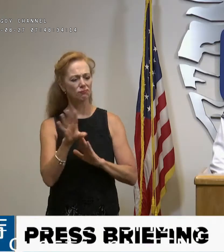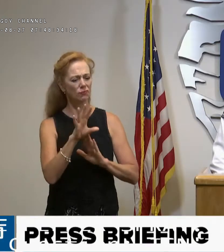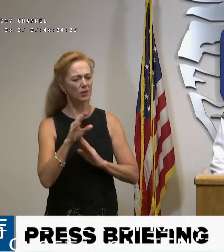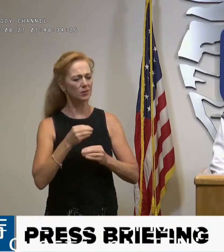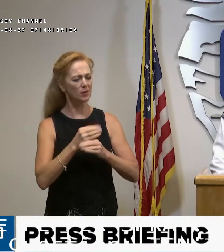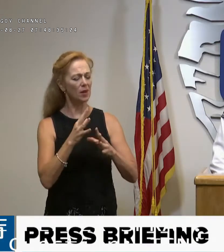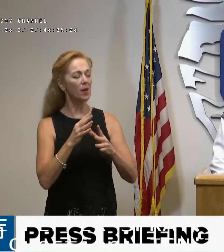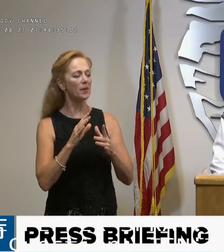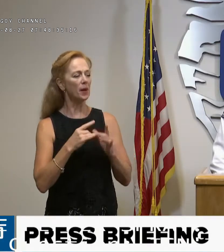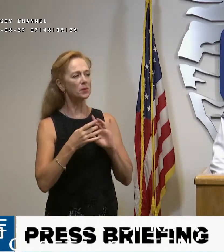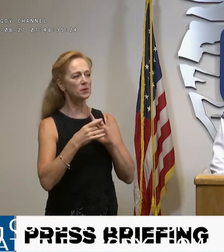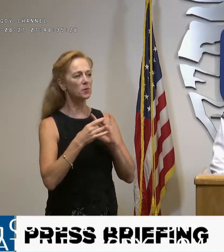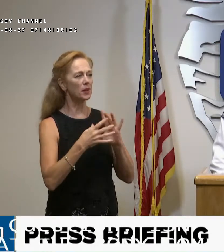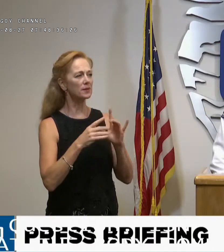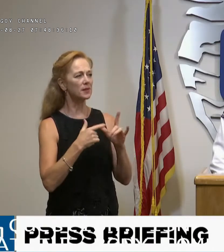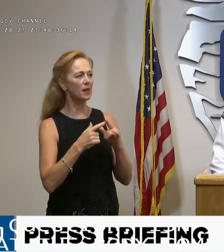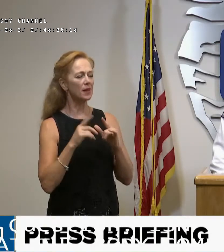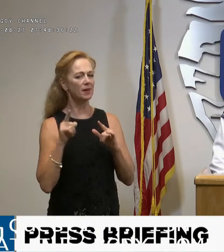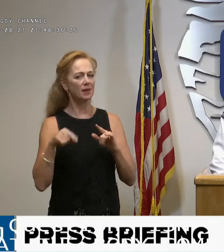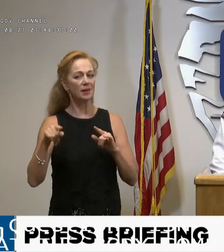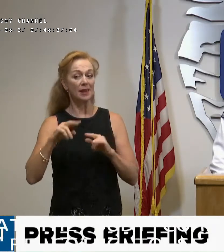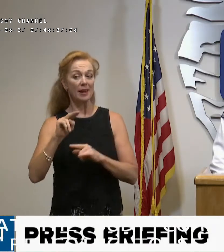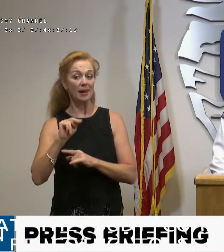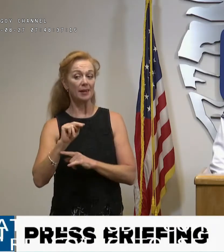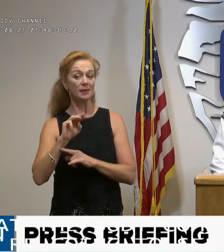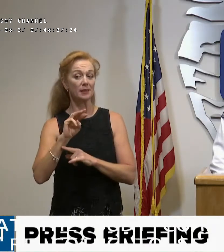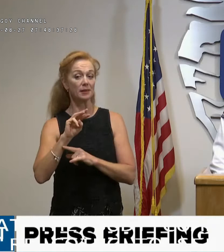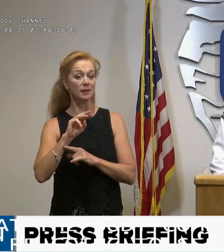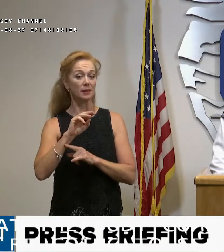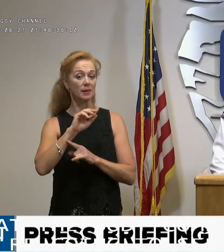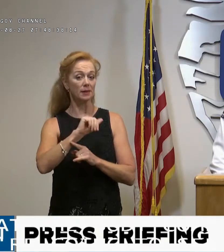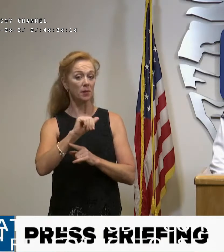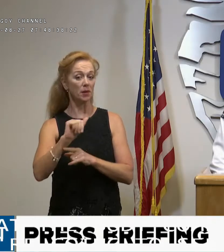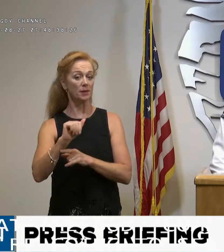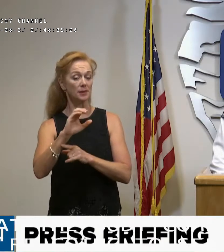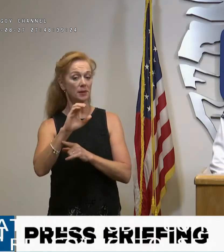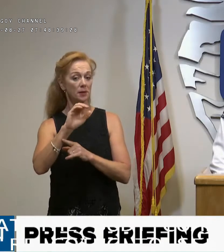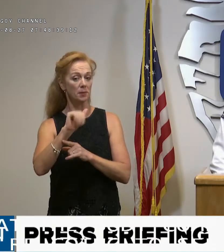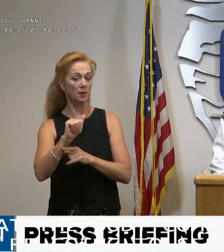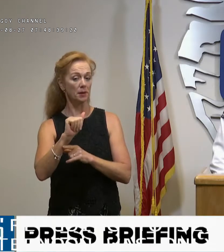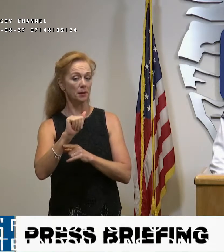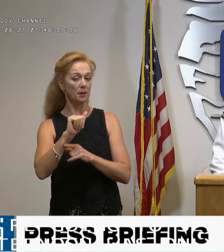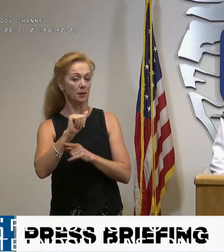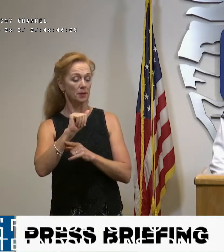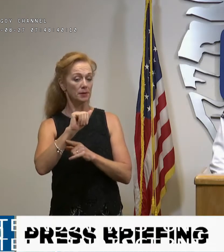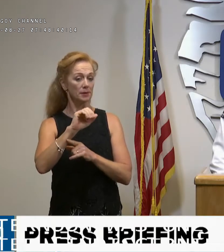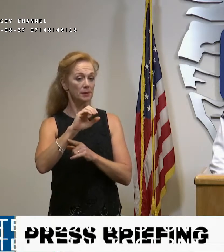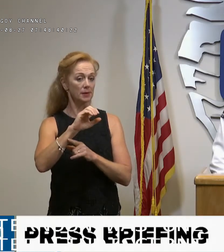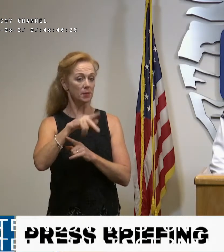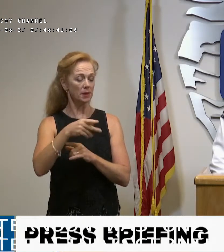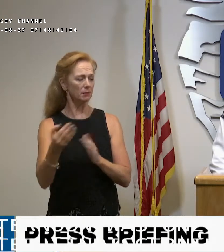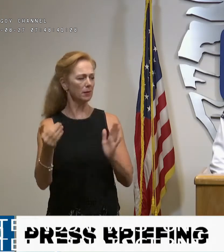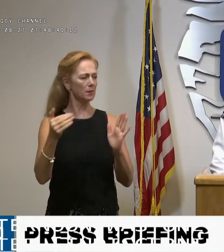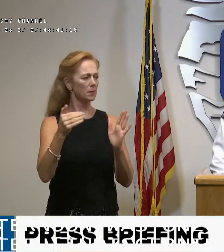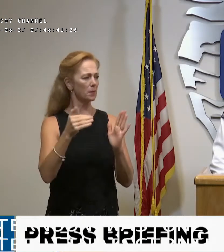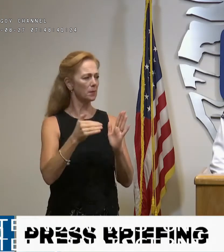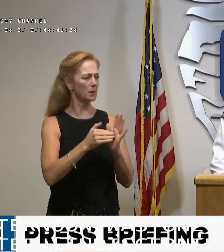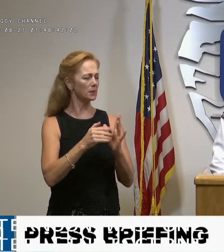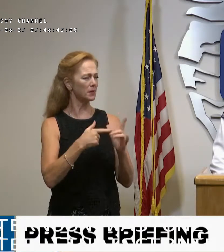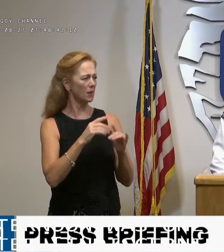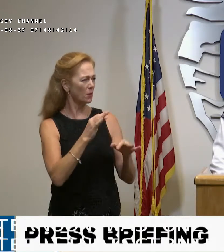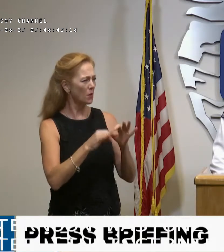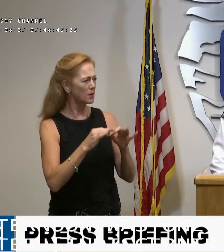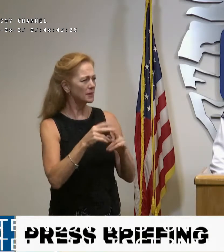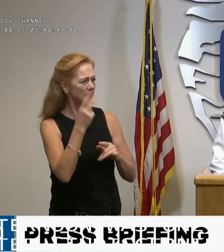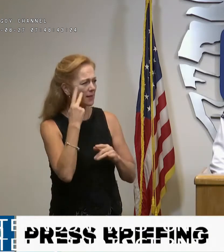was only released after the plaintiffs for the NAACP lawsuit against the department petitioned the courts